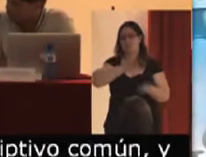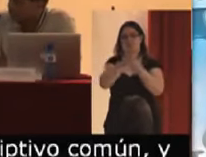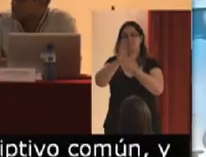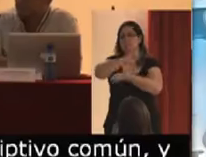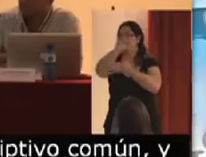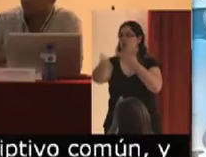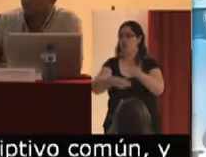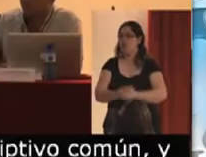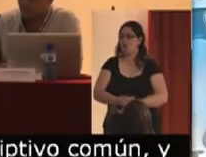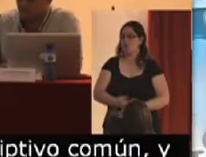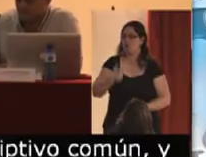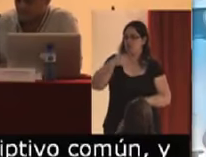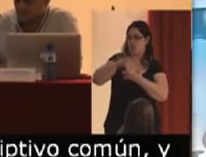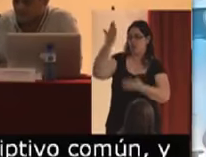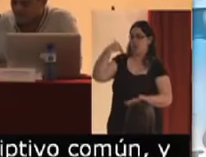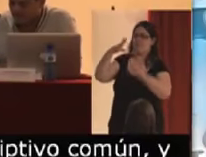language.